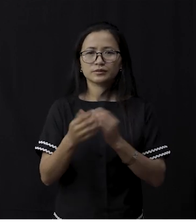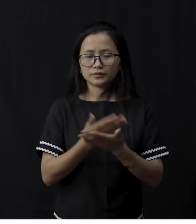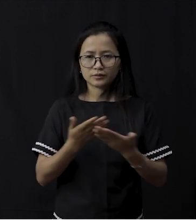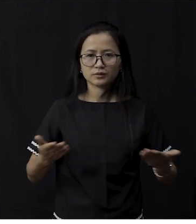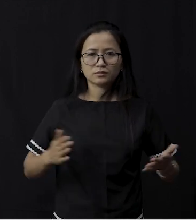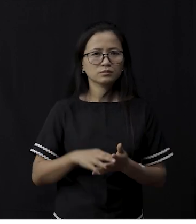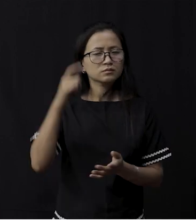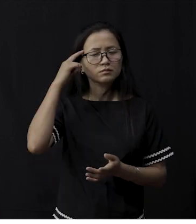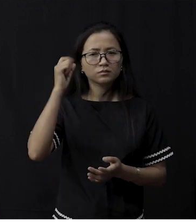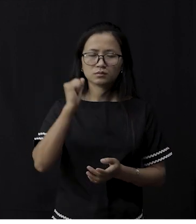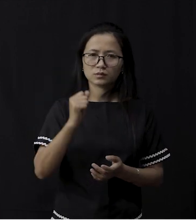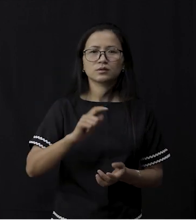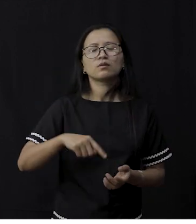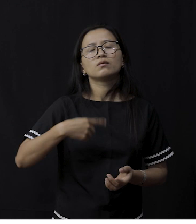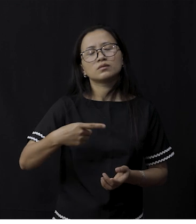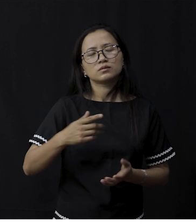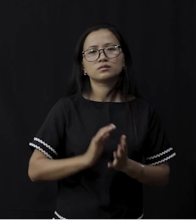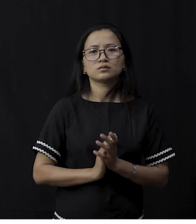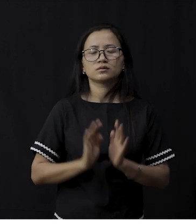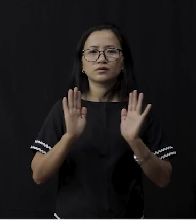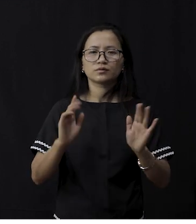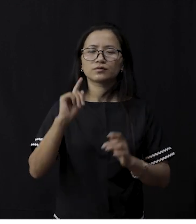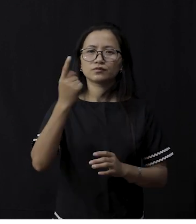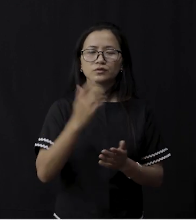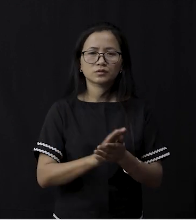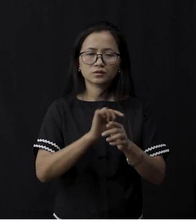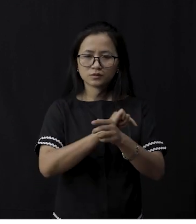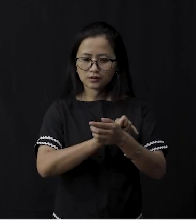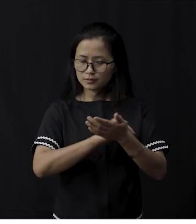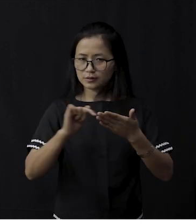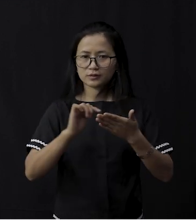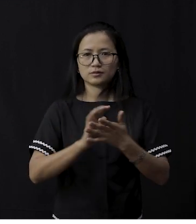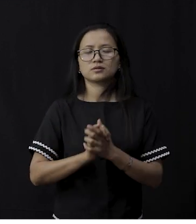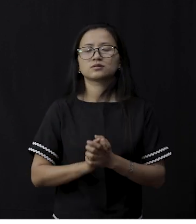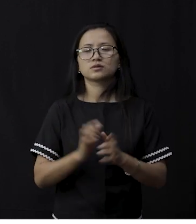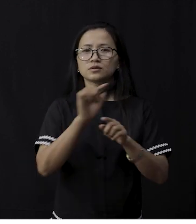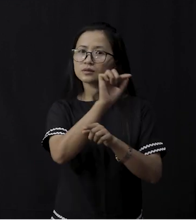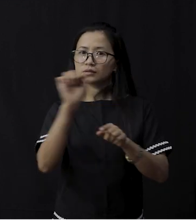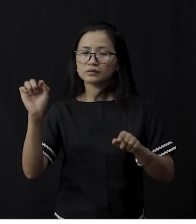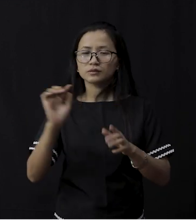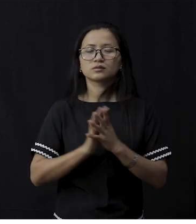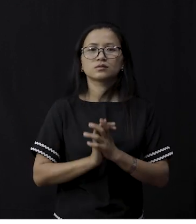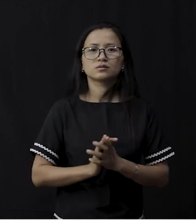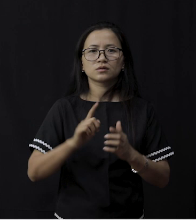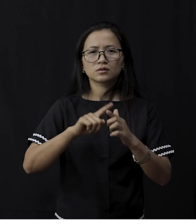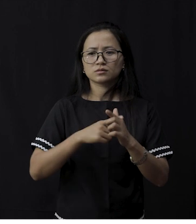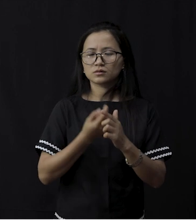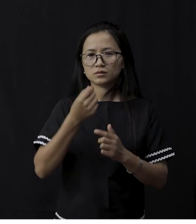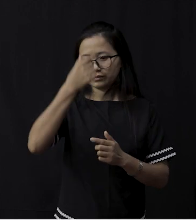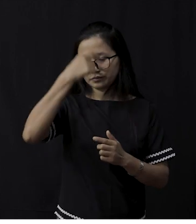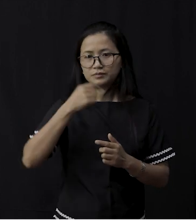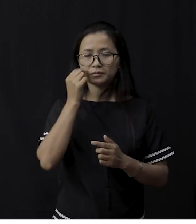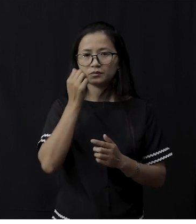If they have a name, it's a noun. So the first sentence for you is, John